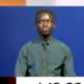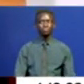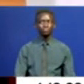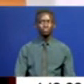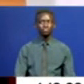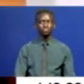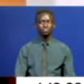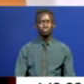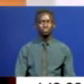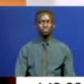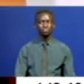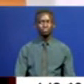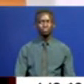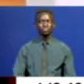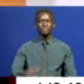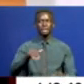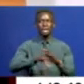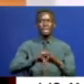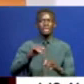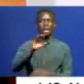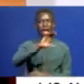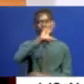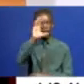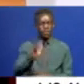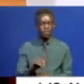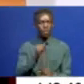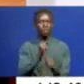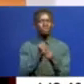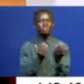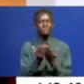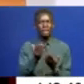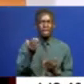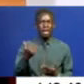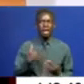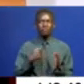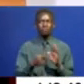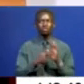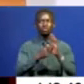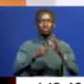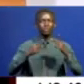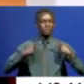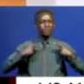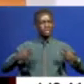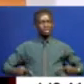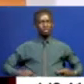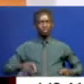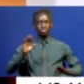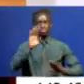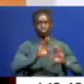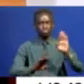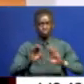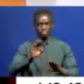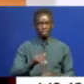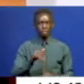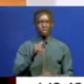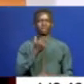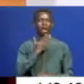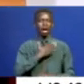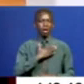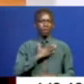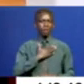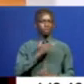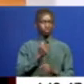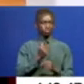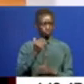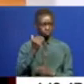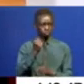Across Africa's public service, it can be said that fiscal discipline is our undoing.